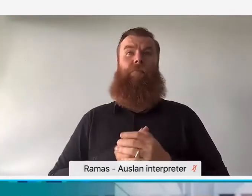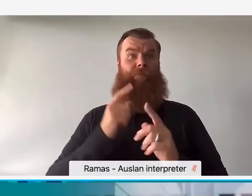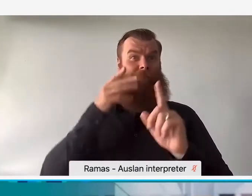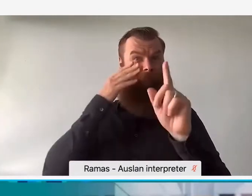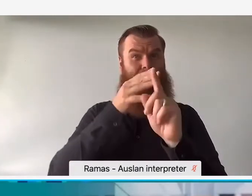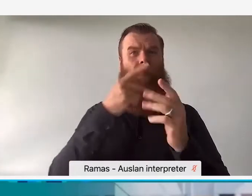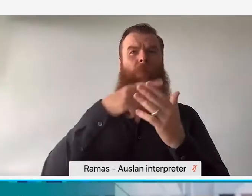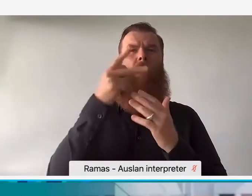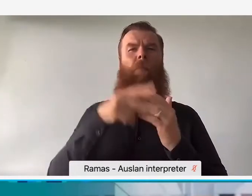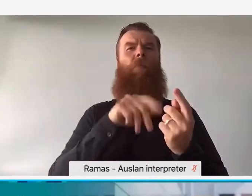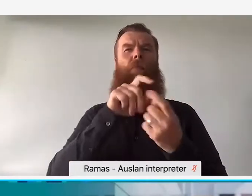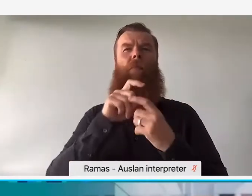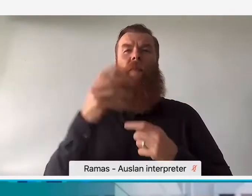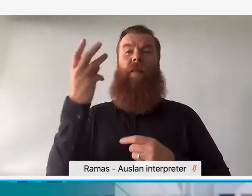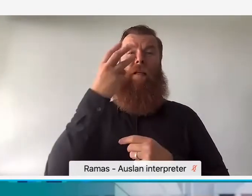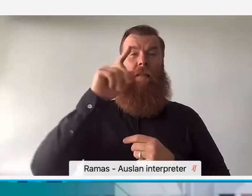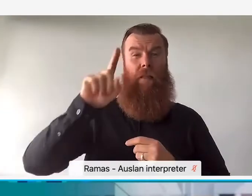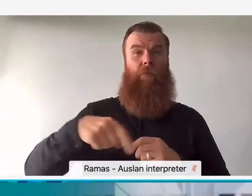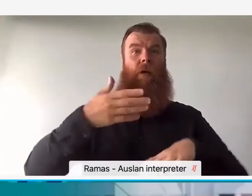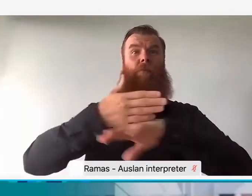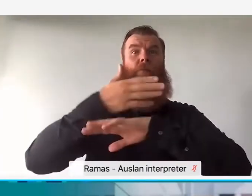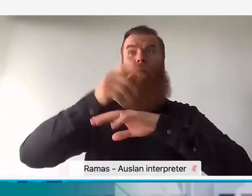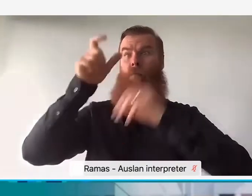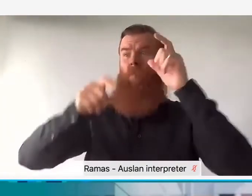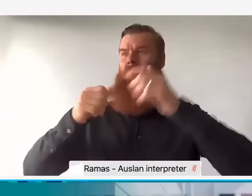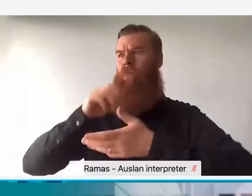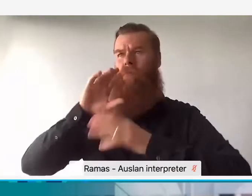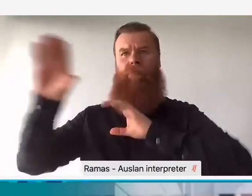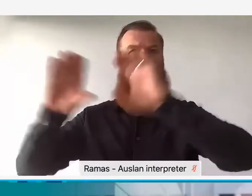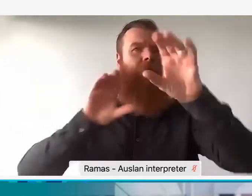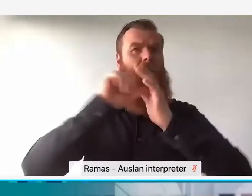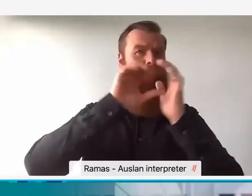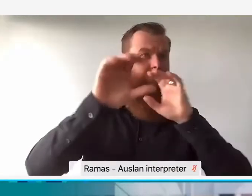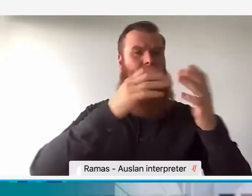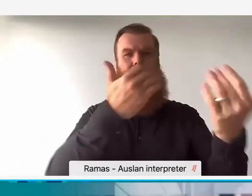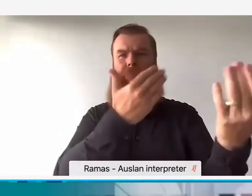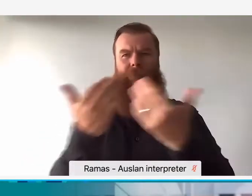of these workers with grant opportunities currently being progressed for announcement.